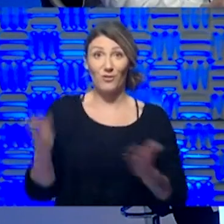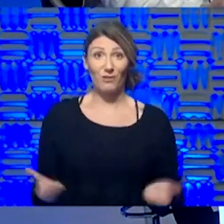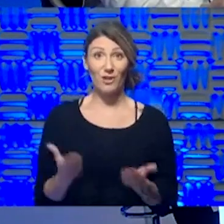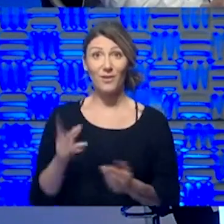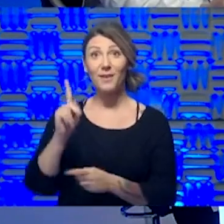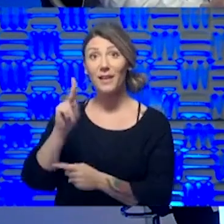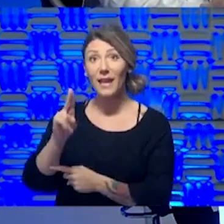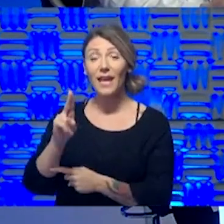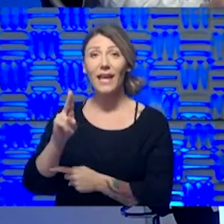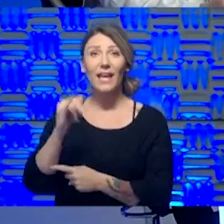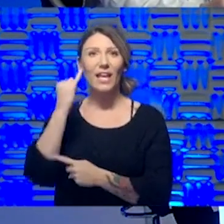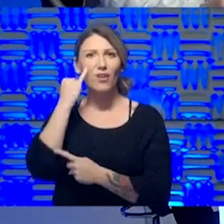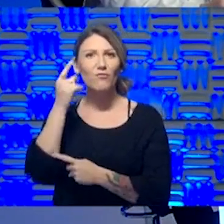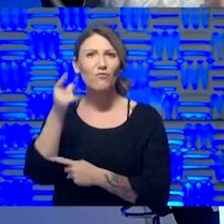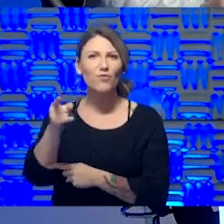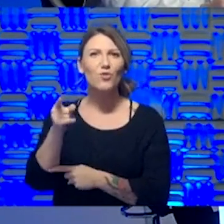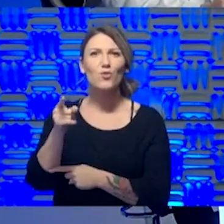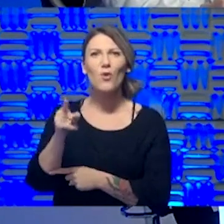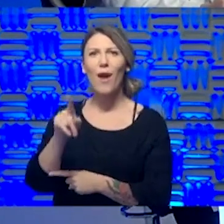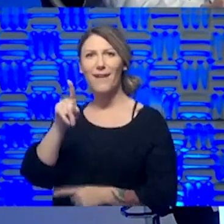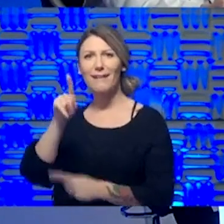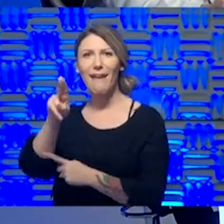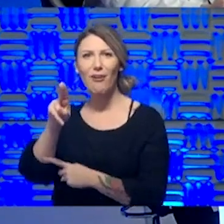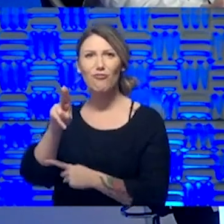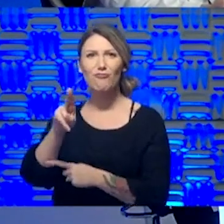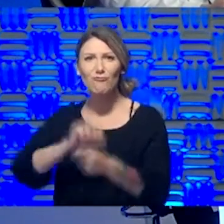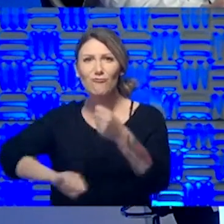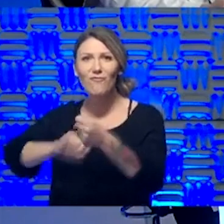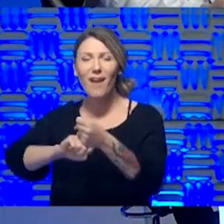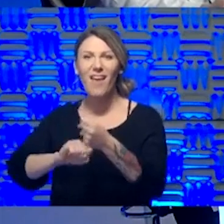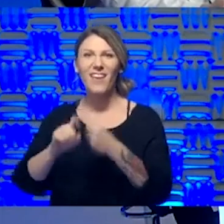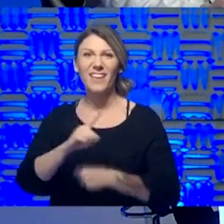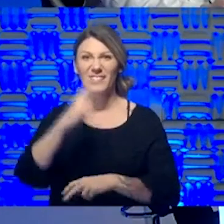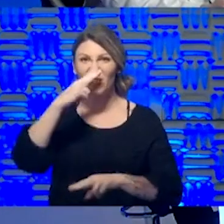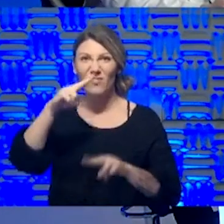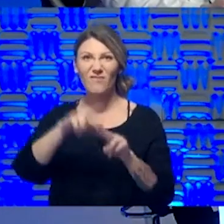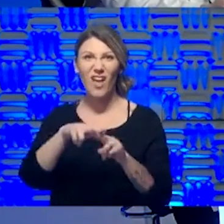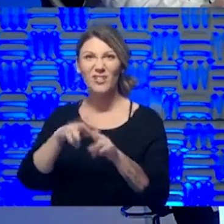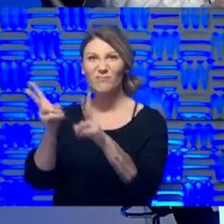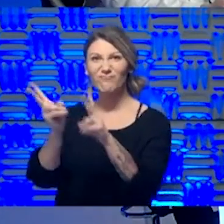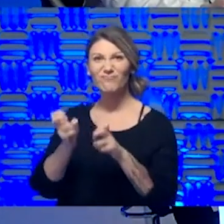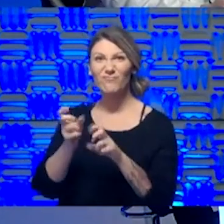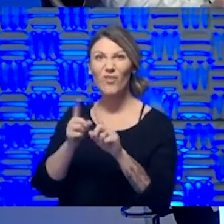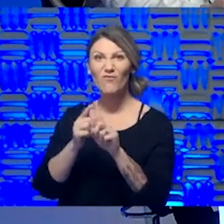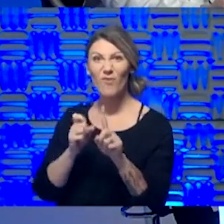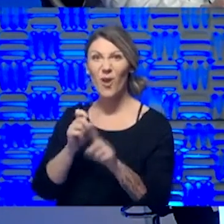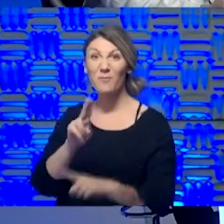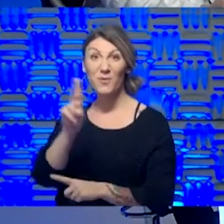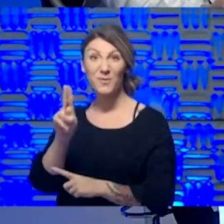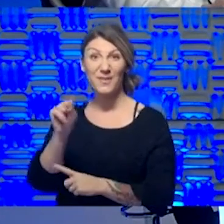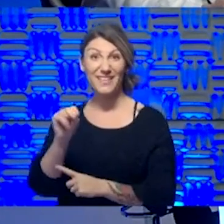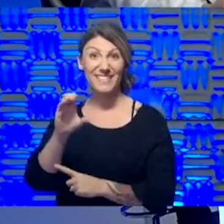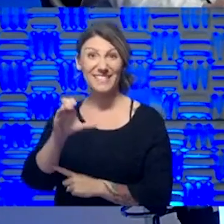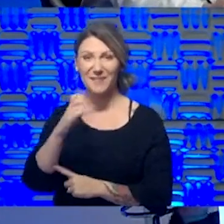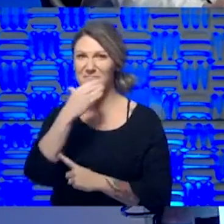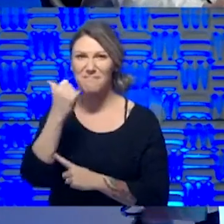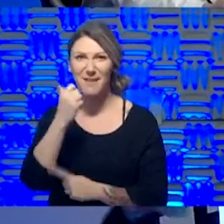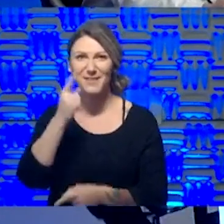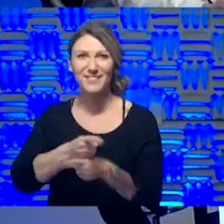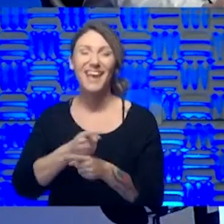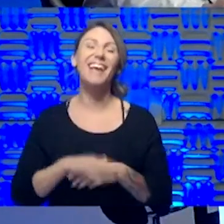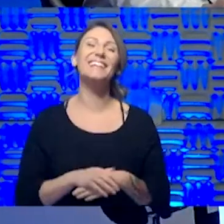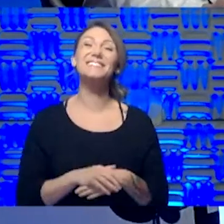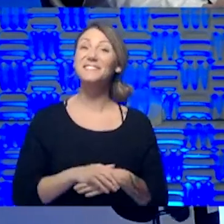you are a Rock Chalk Jayhawk fan, isn't it fun to take things away from UNC? It's the best. So,